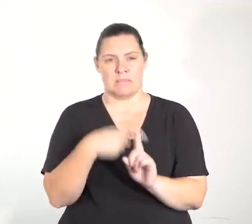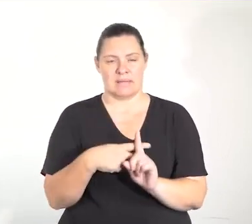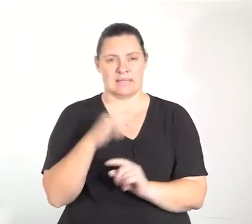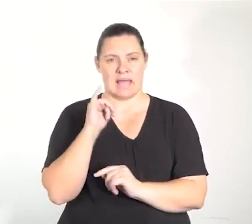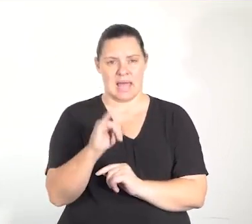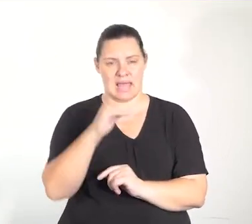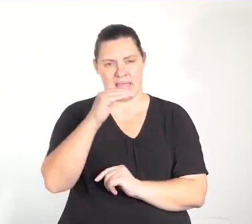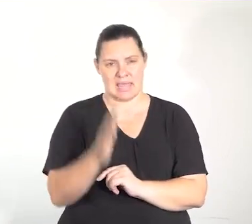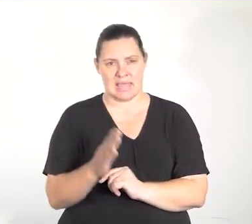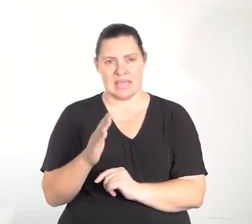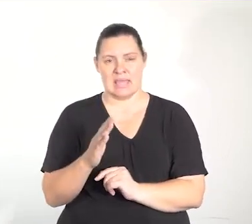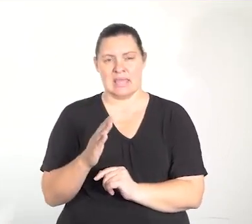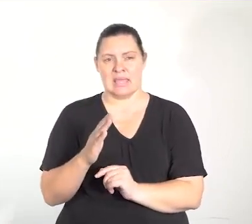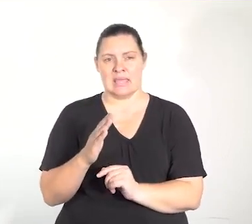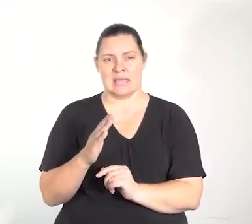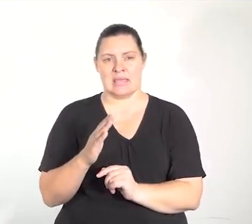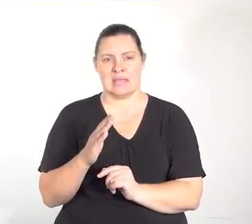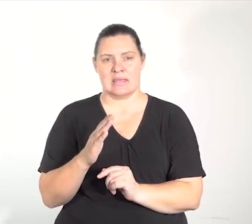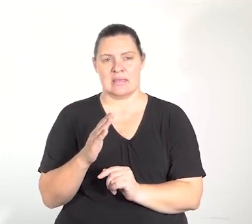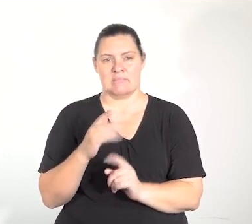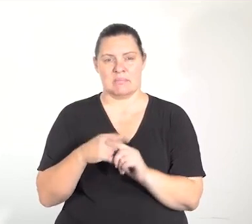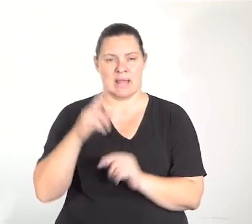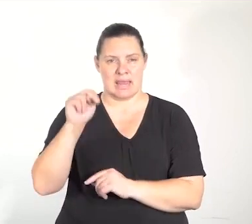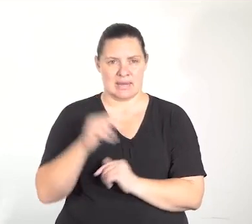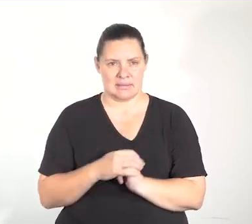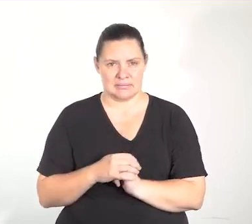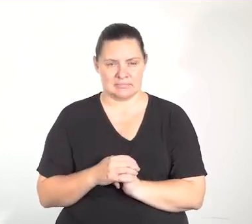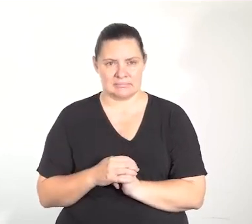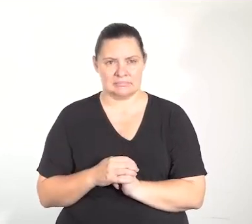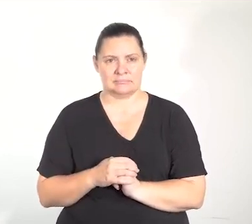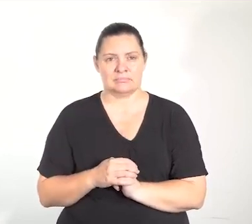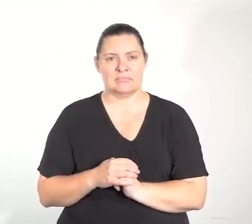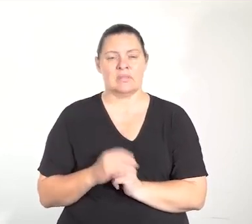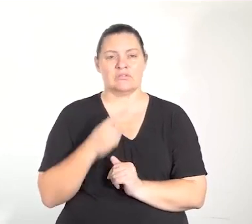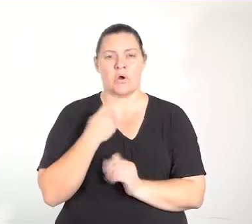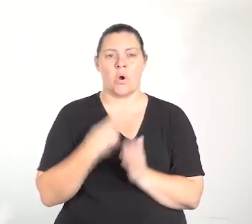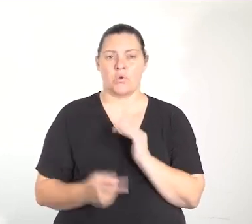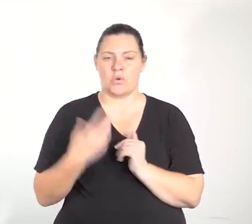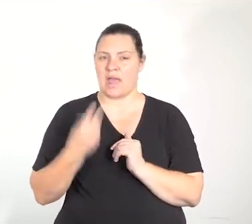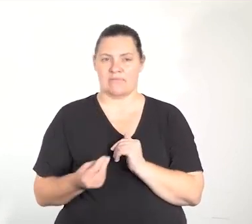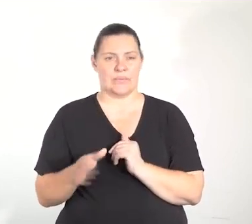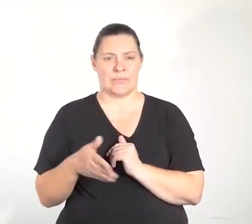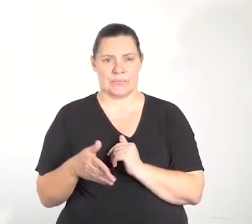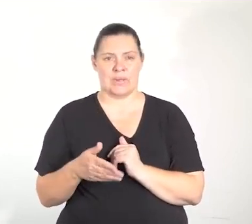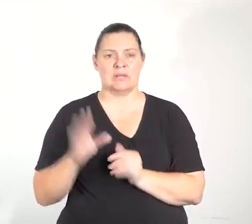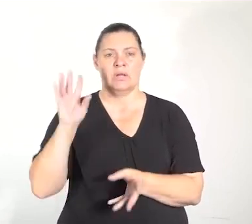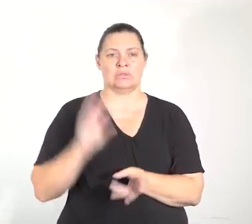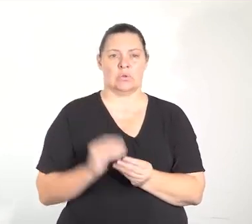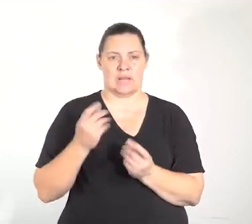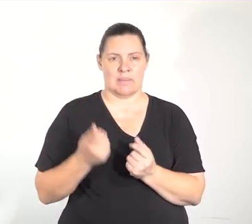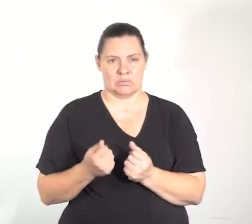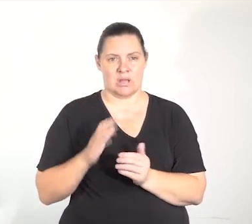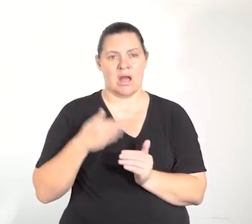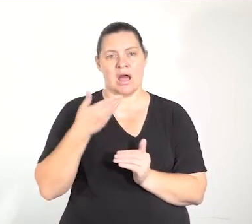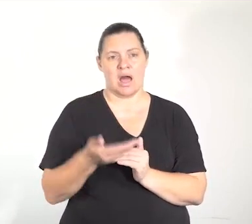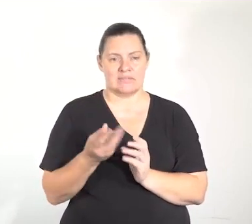plus I multiplied by N. Remember, we said we have all this information. The only one we don't have is the total